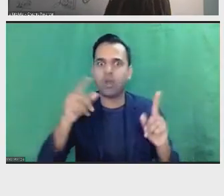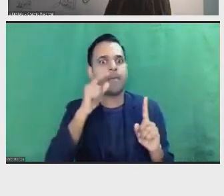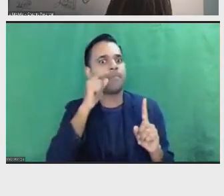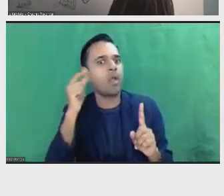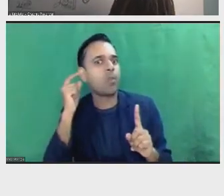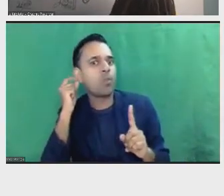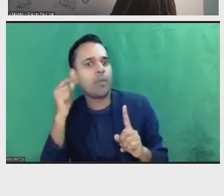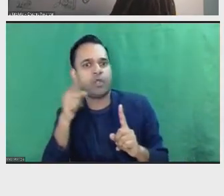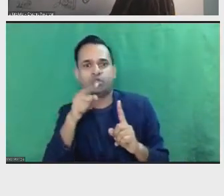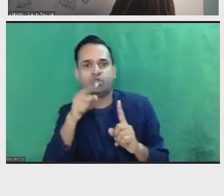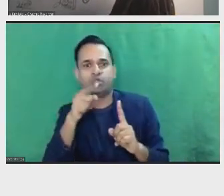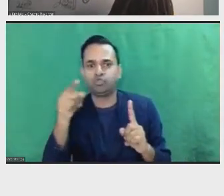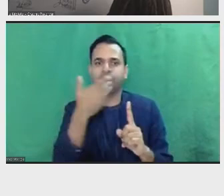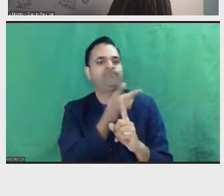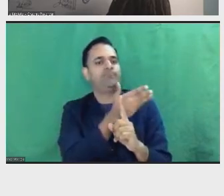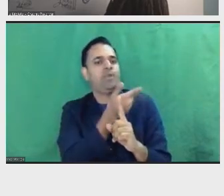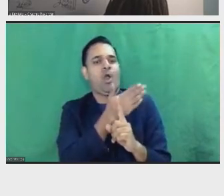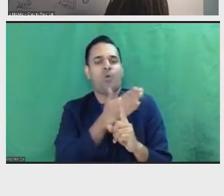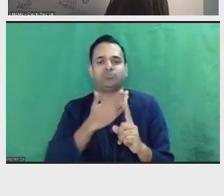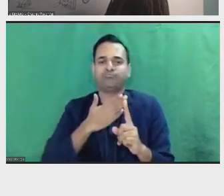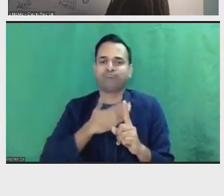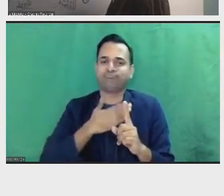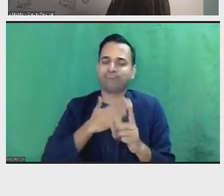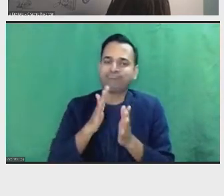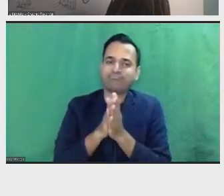why we need to make those efforts for a better world. Thank you.